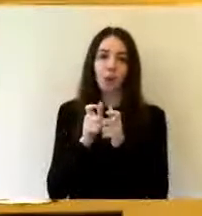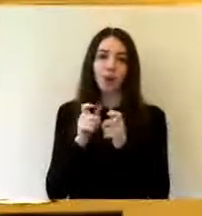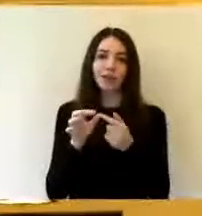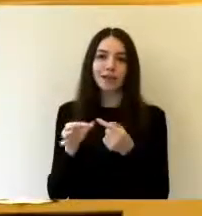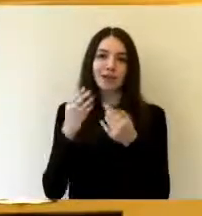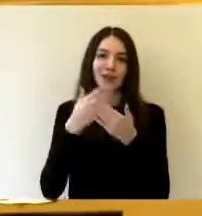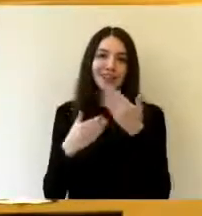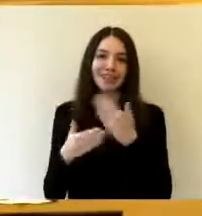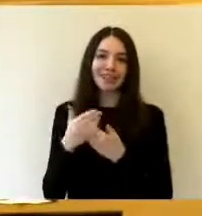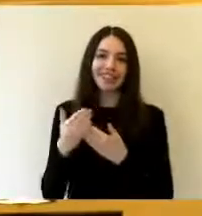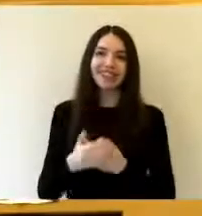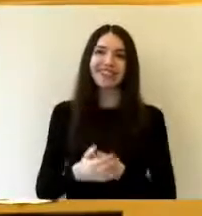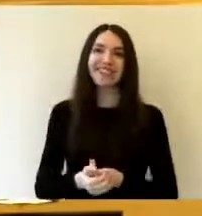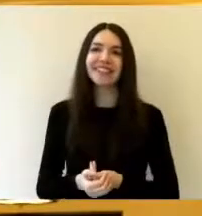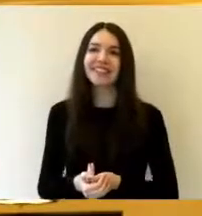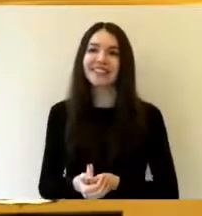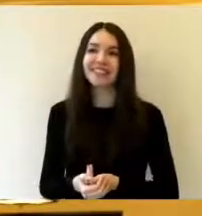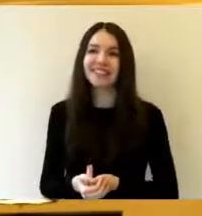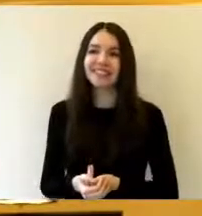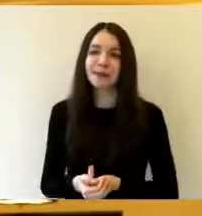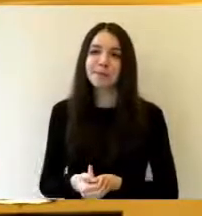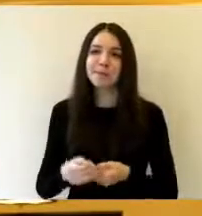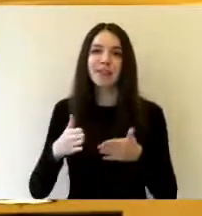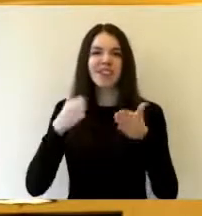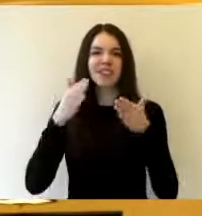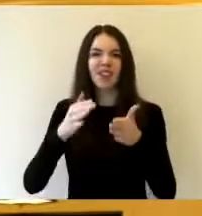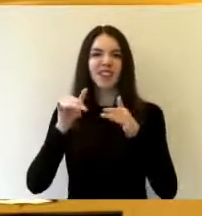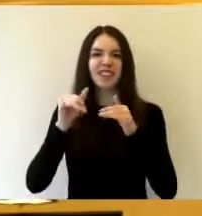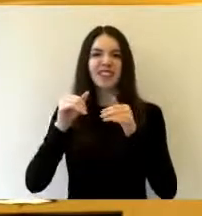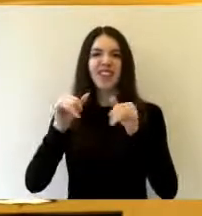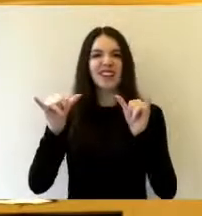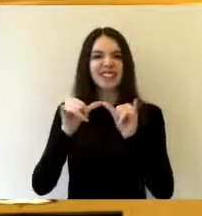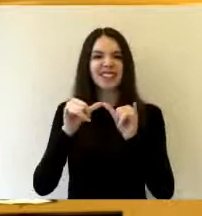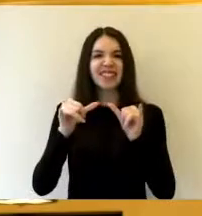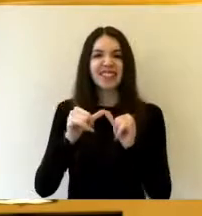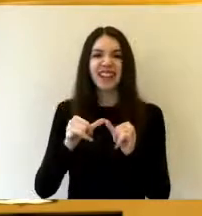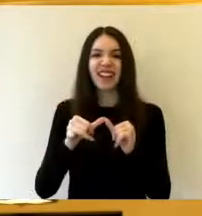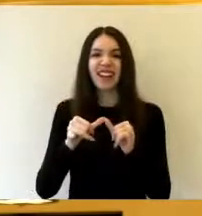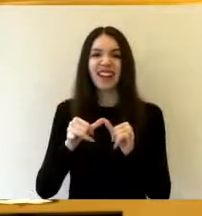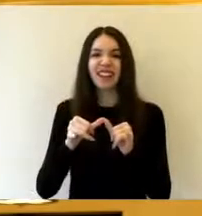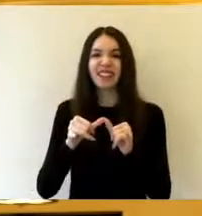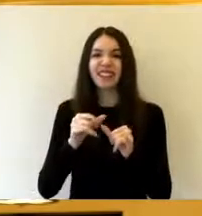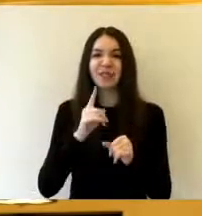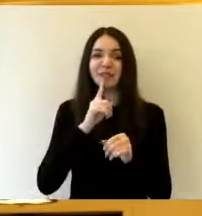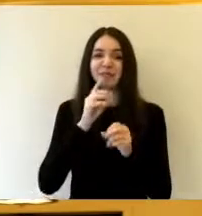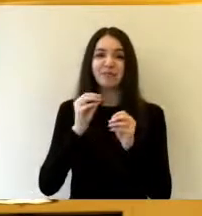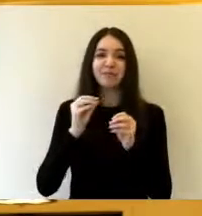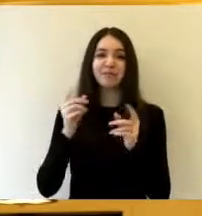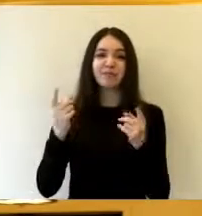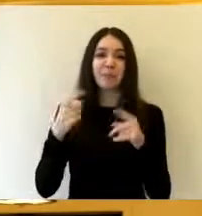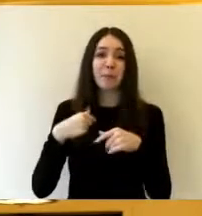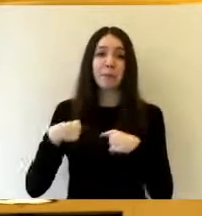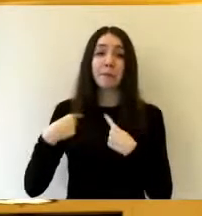But this preoccupation with size has kind of been ever present in my career. People ask me all the time, the most common question I get is, what's the biggest thing you've ever